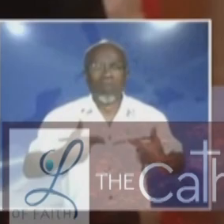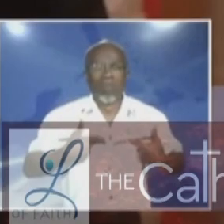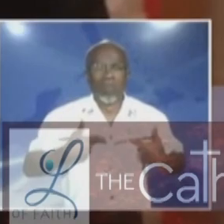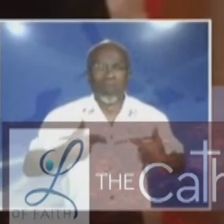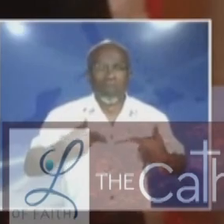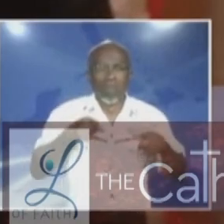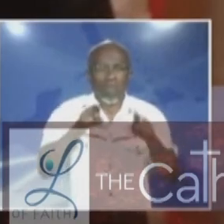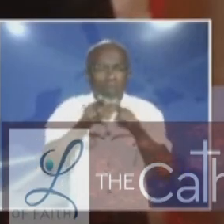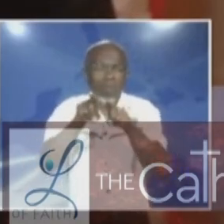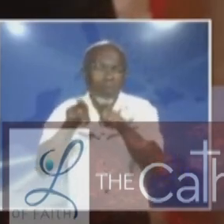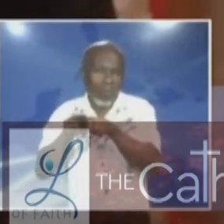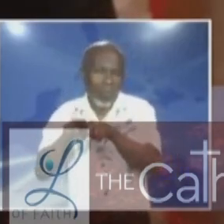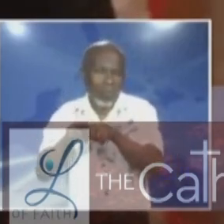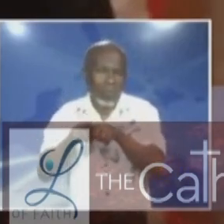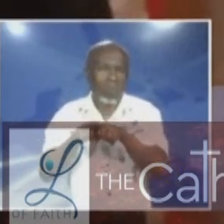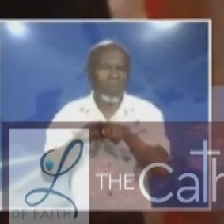to